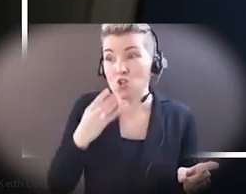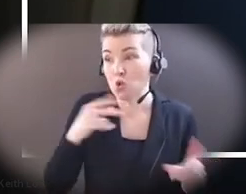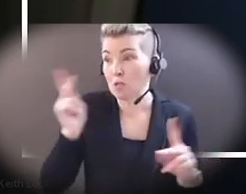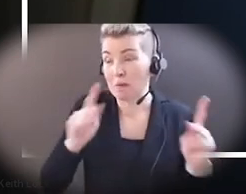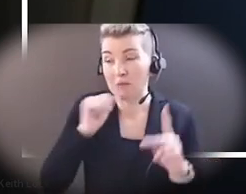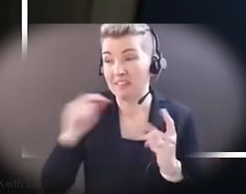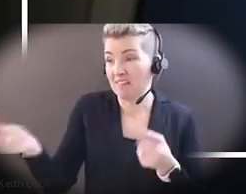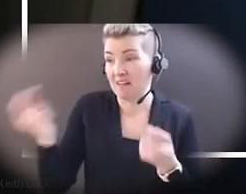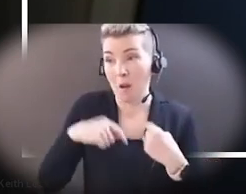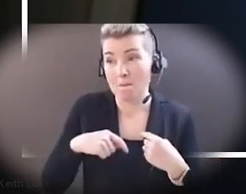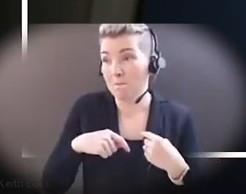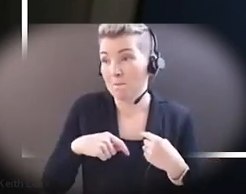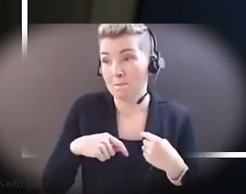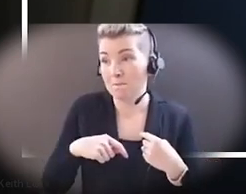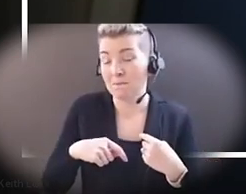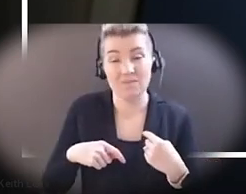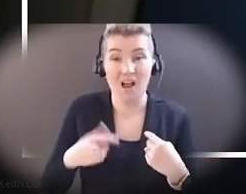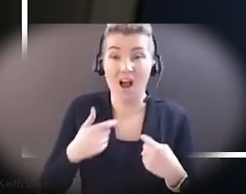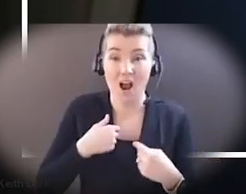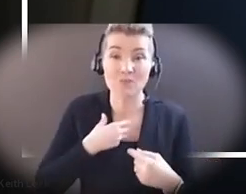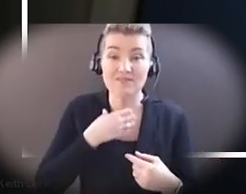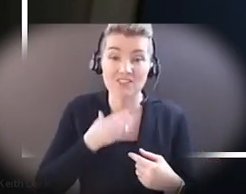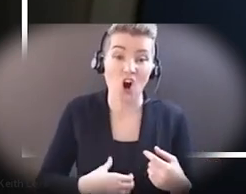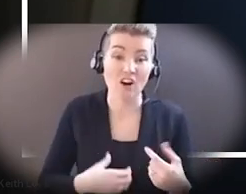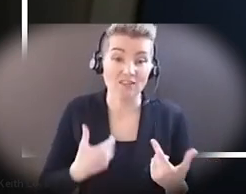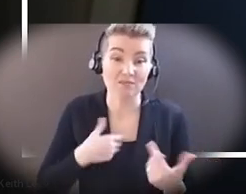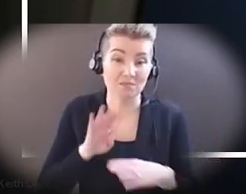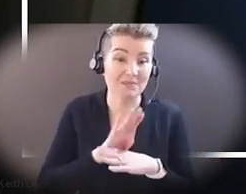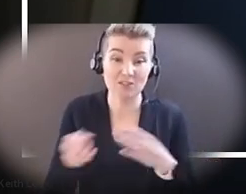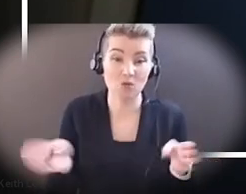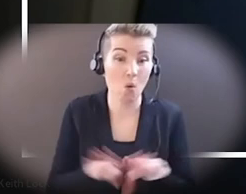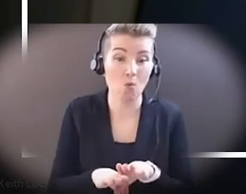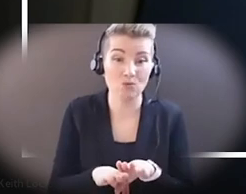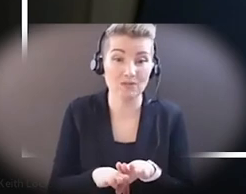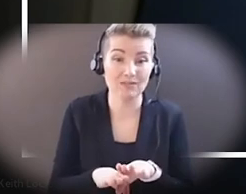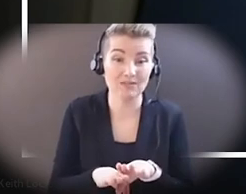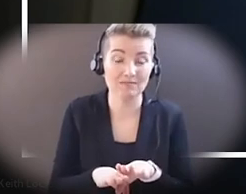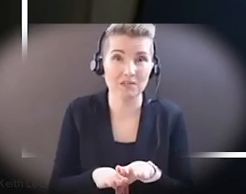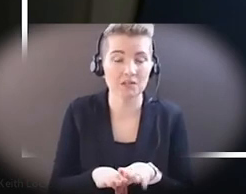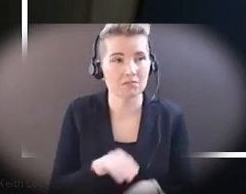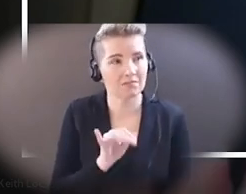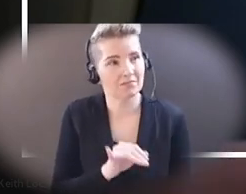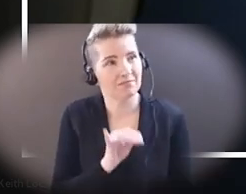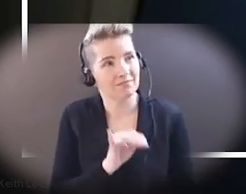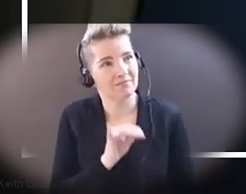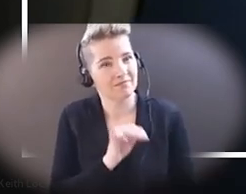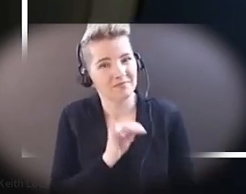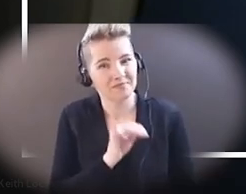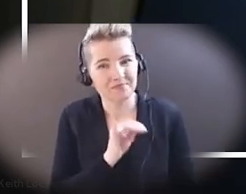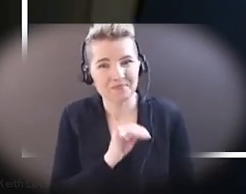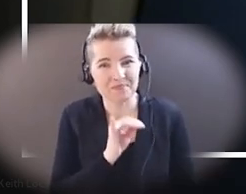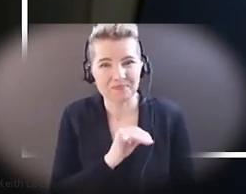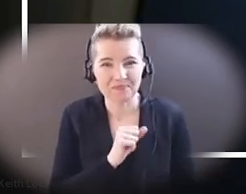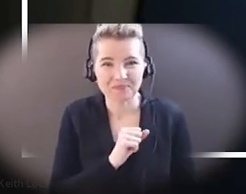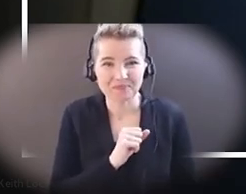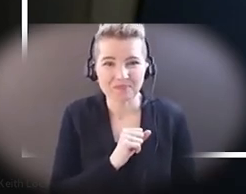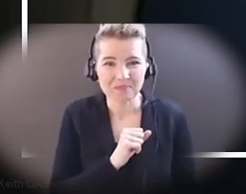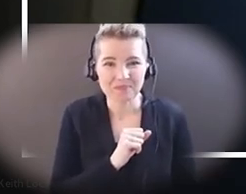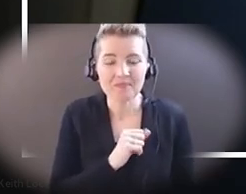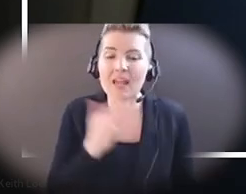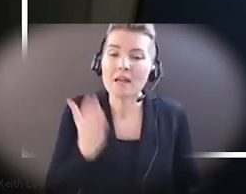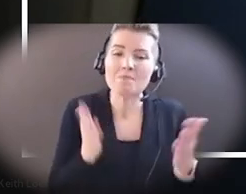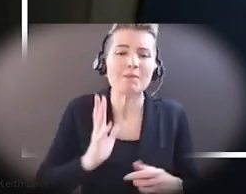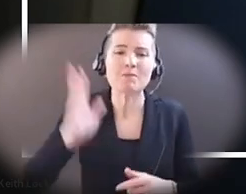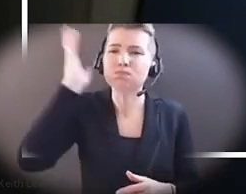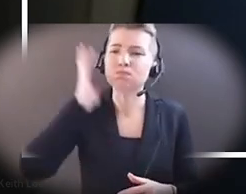they had a restaurant. So it's an interesting question. There was this community, I guess they were both outsiders back in